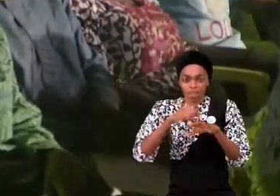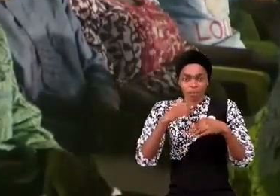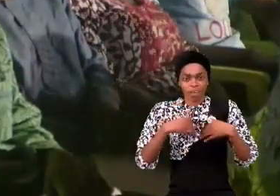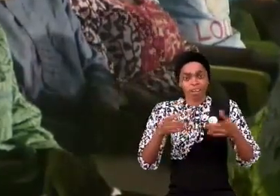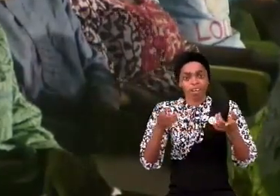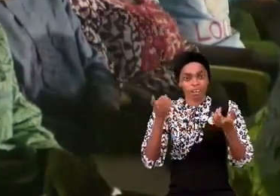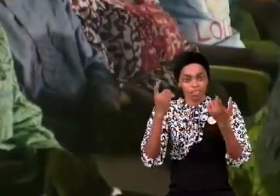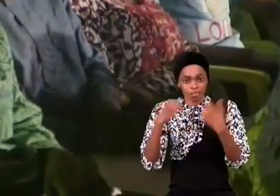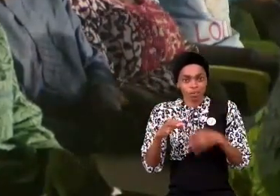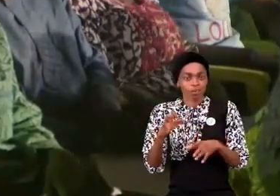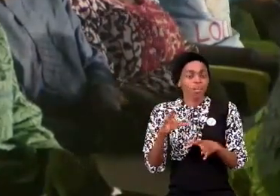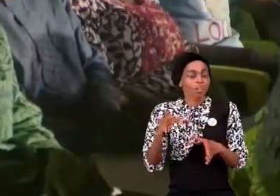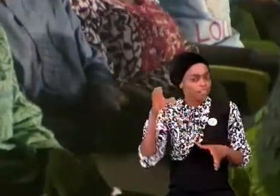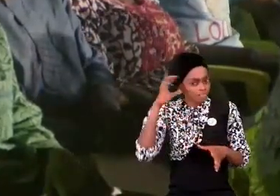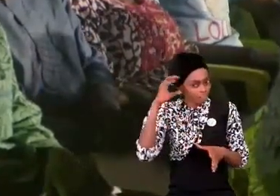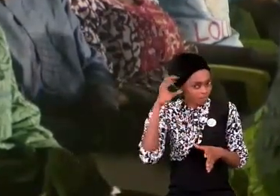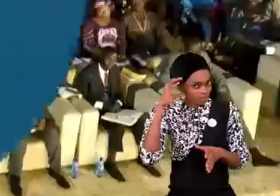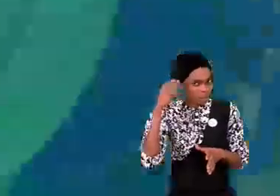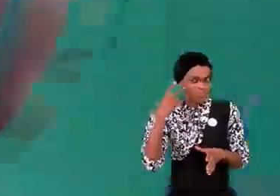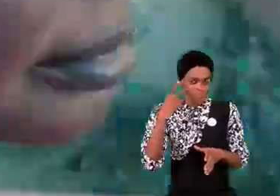Lord carried it away. My